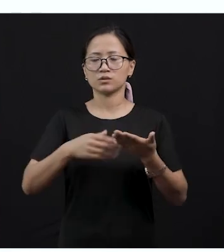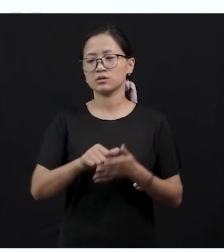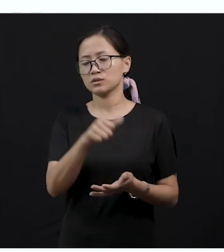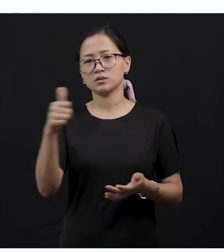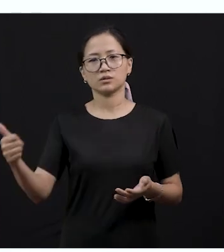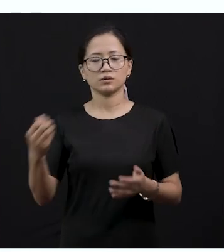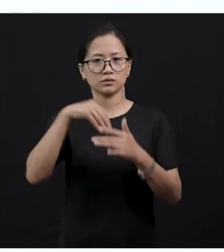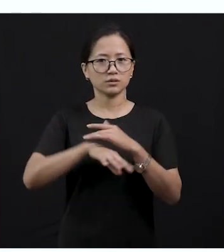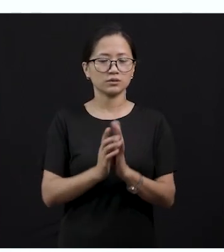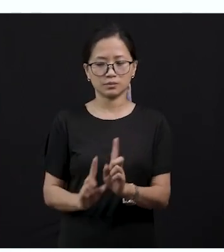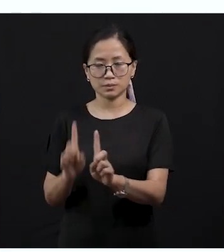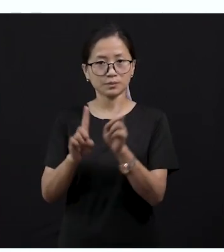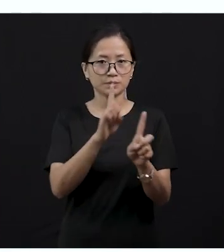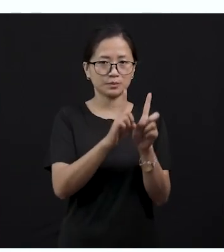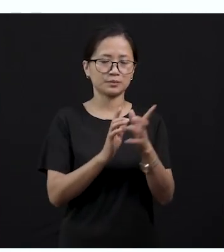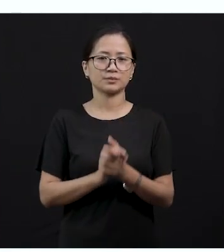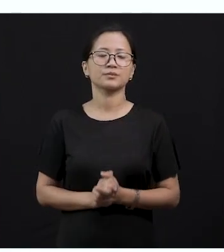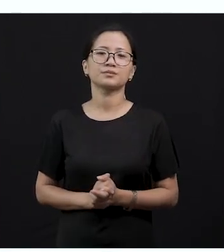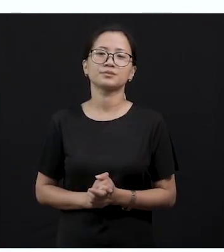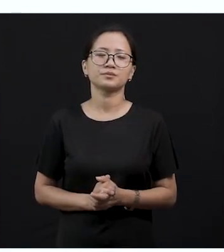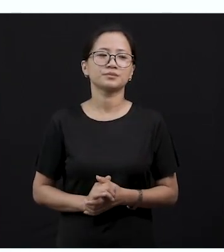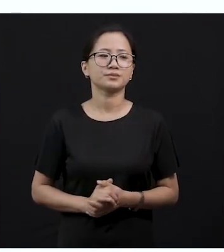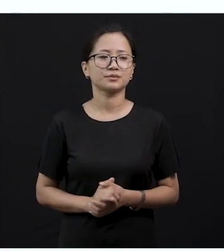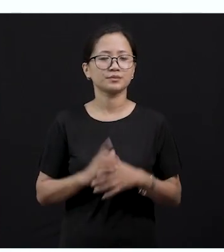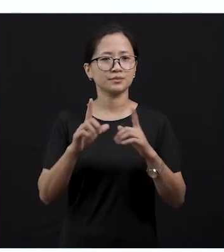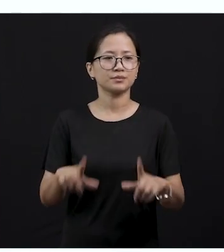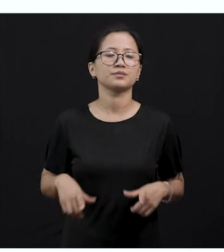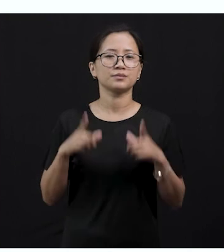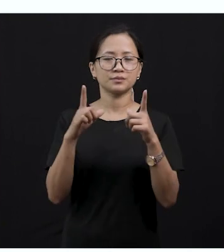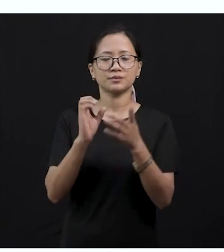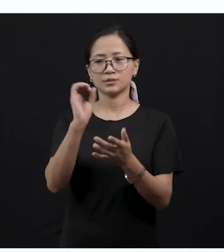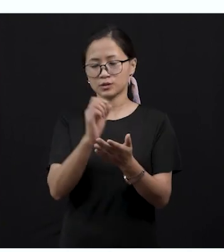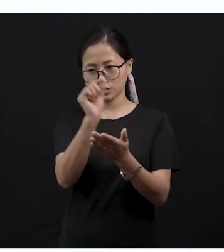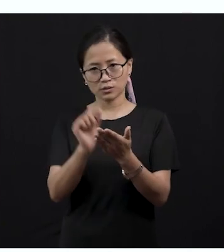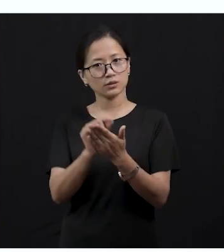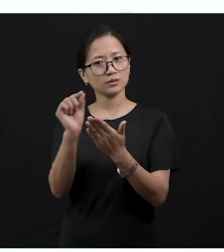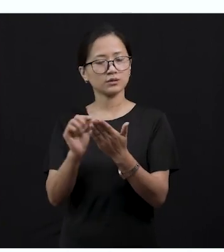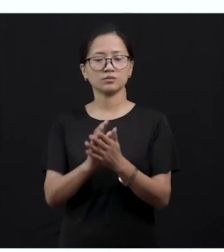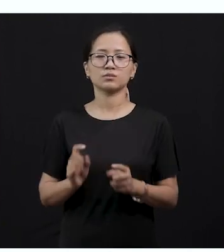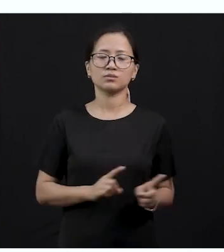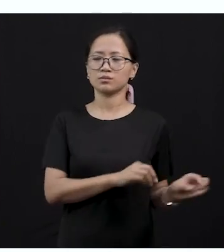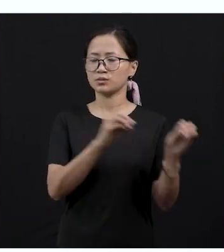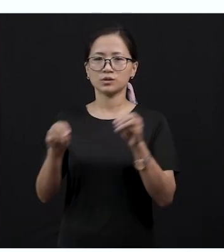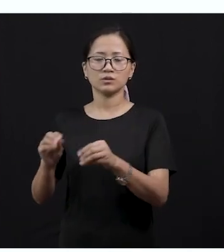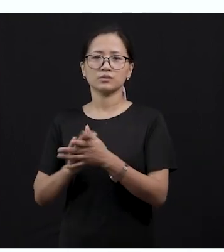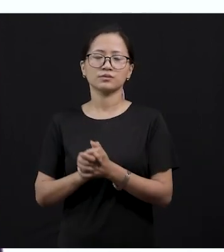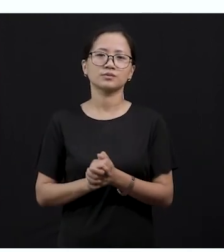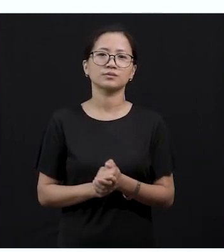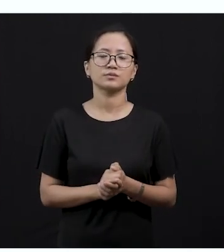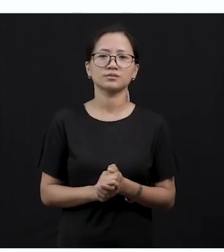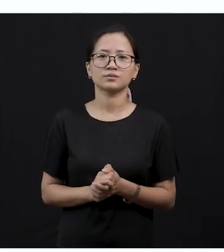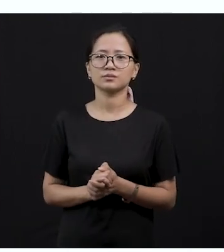another inside the plants. So, living organisms move. The plants cannot move from one place to